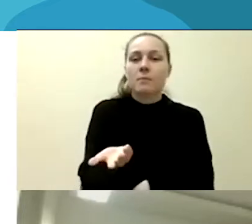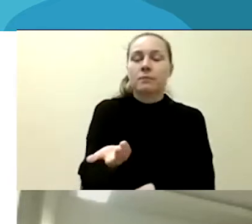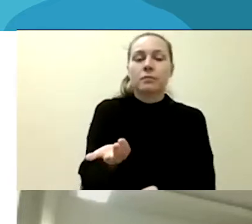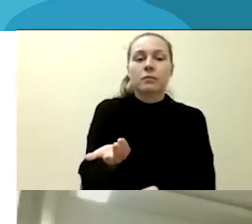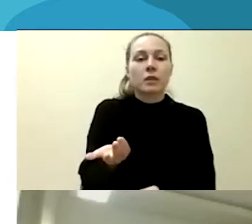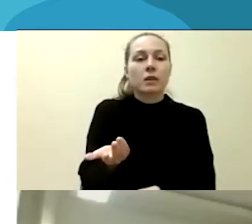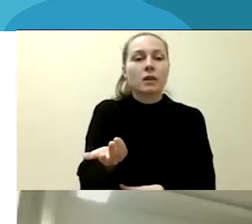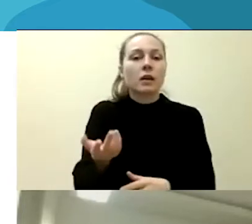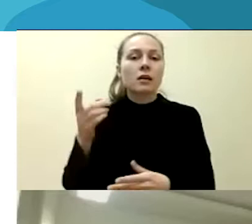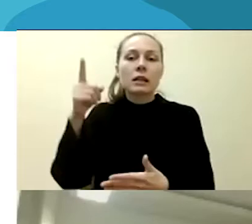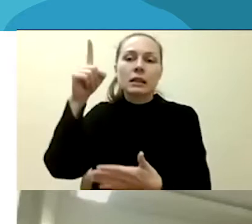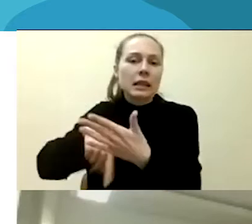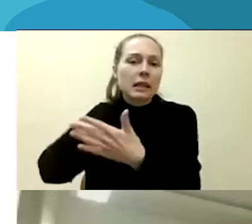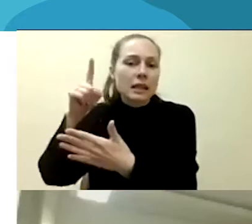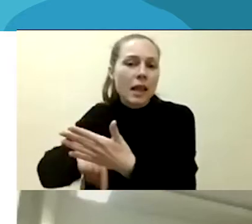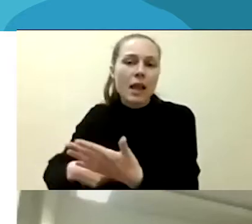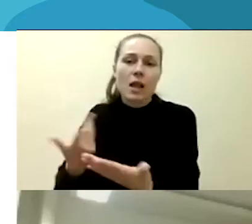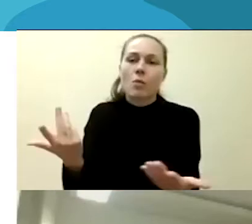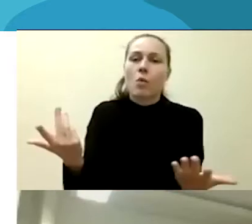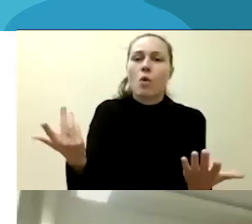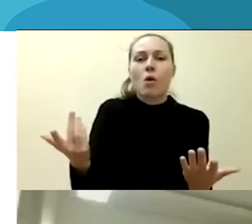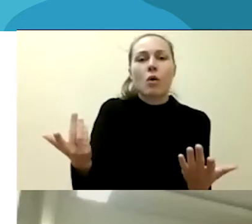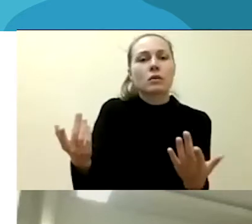aggravating circumstances.